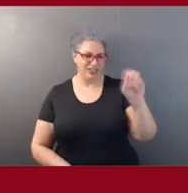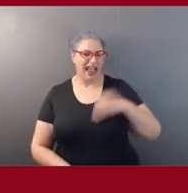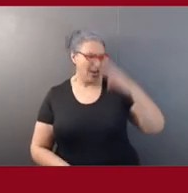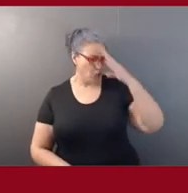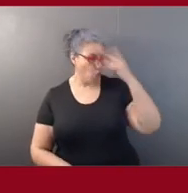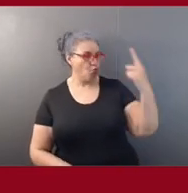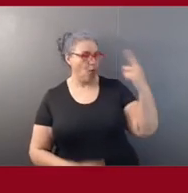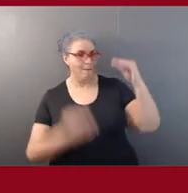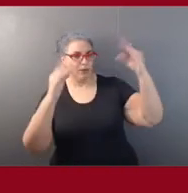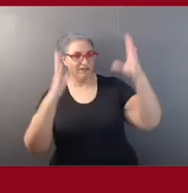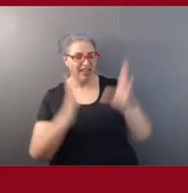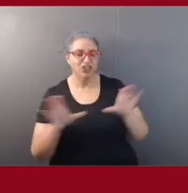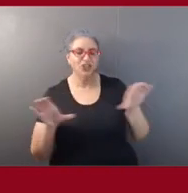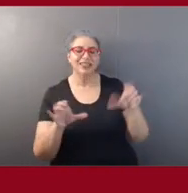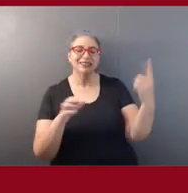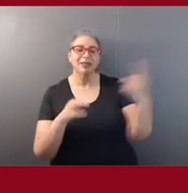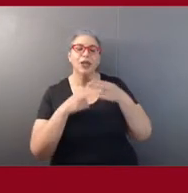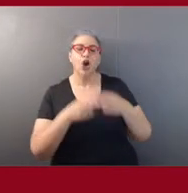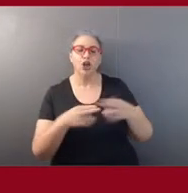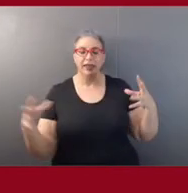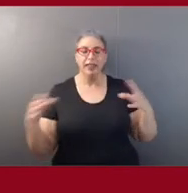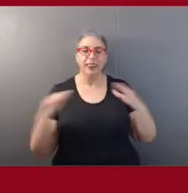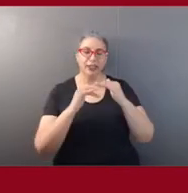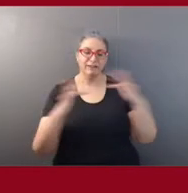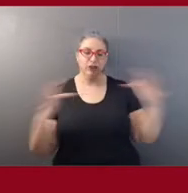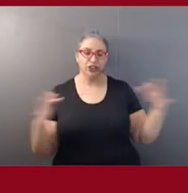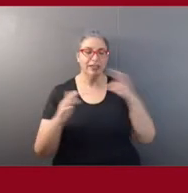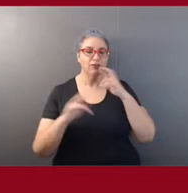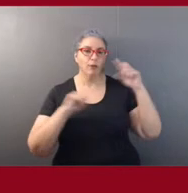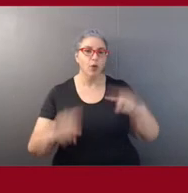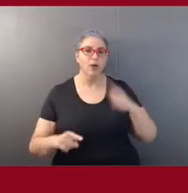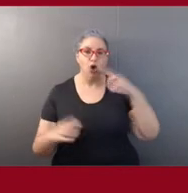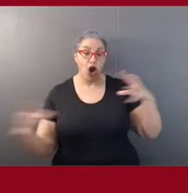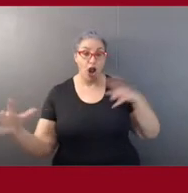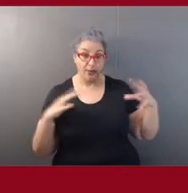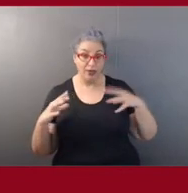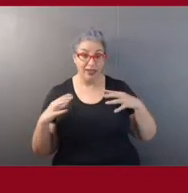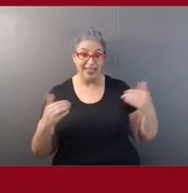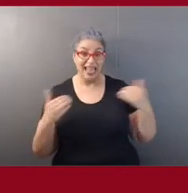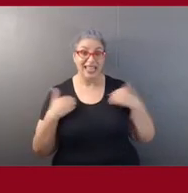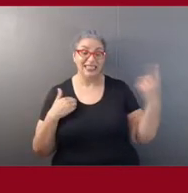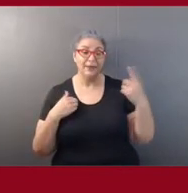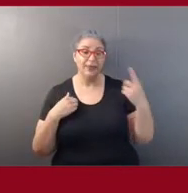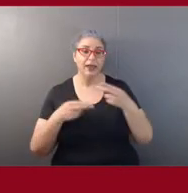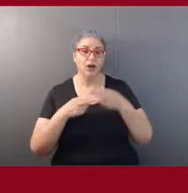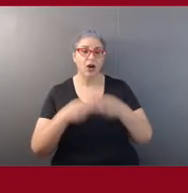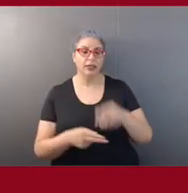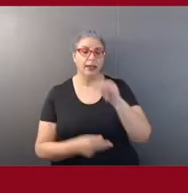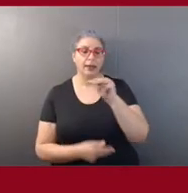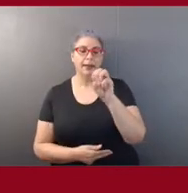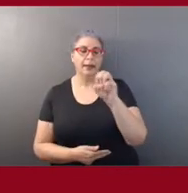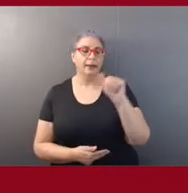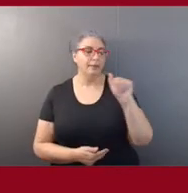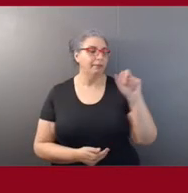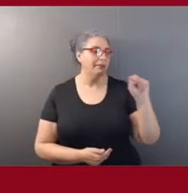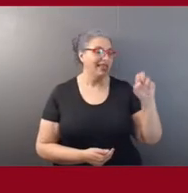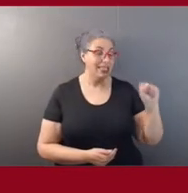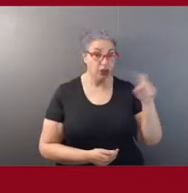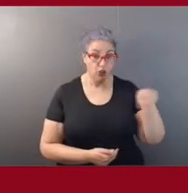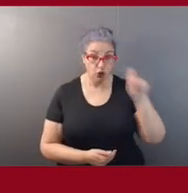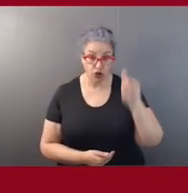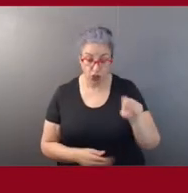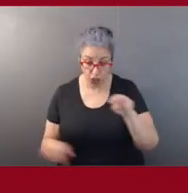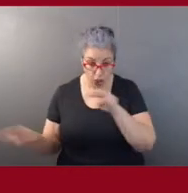for Hollywood, and he has an acronym called MEANS. And that is like the true path to create change in Hollywood. Everyone should go